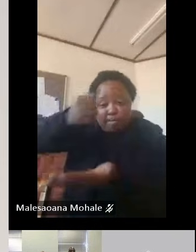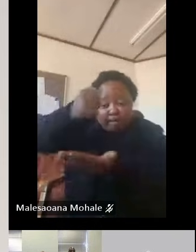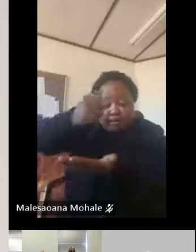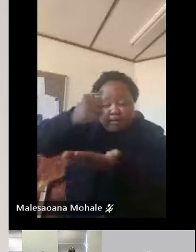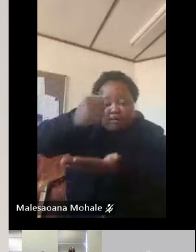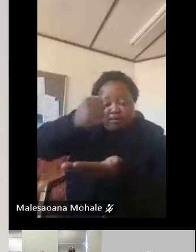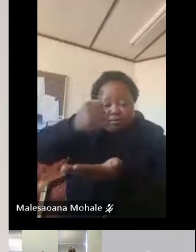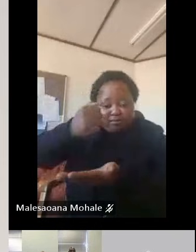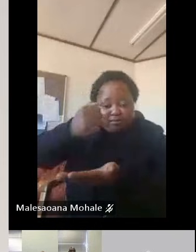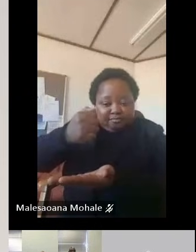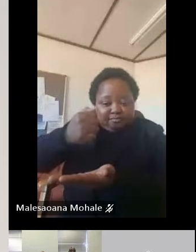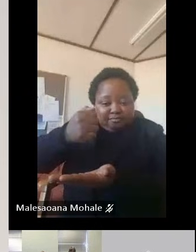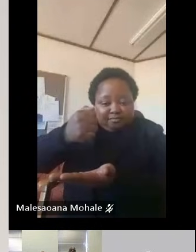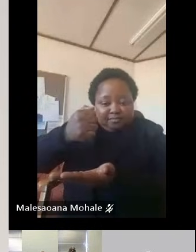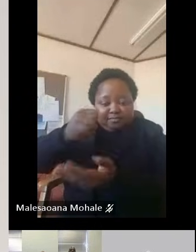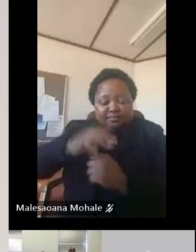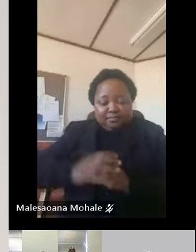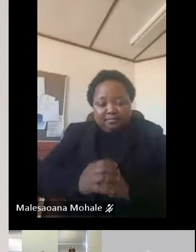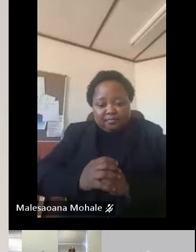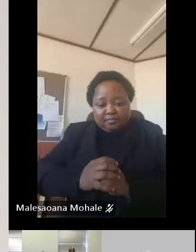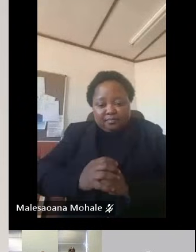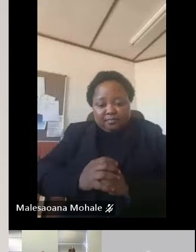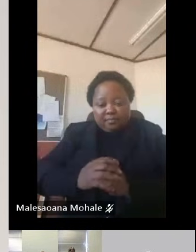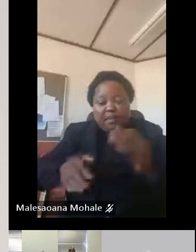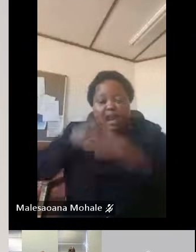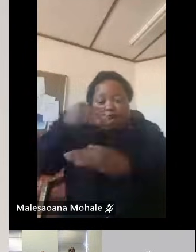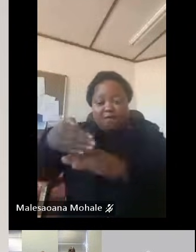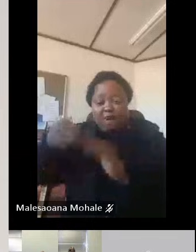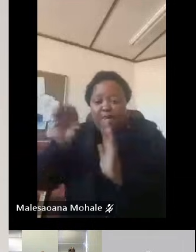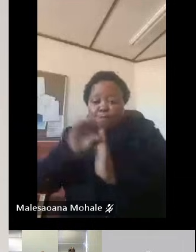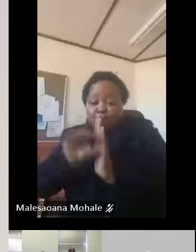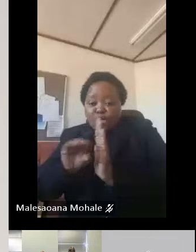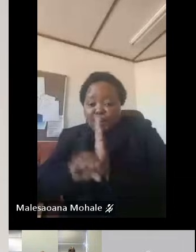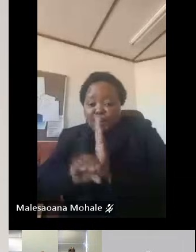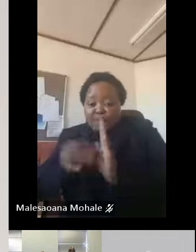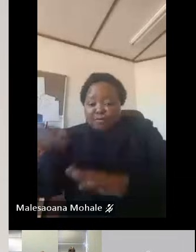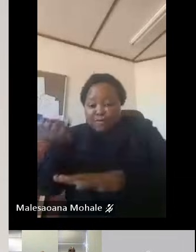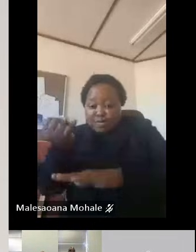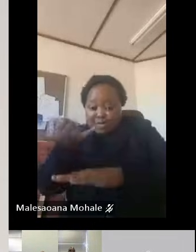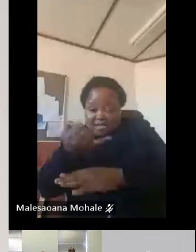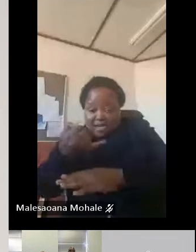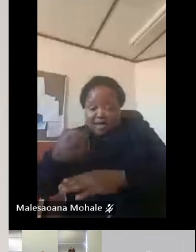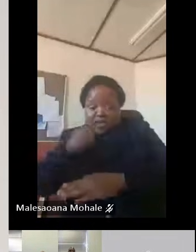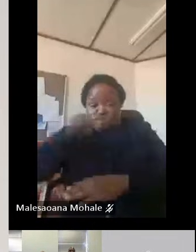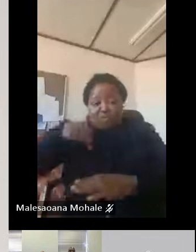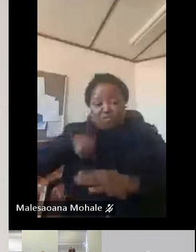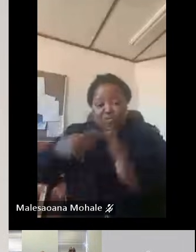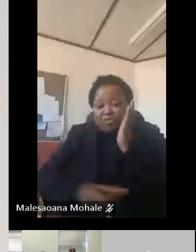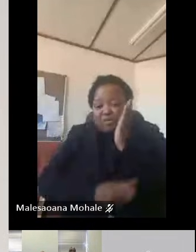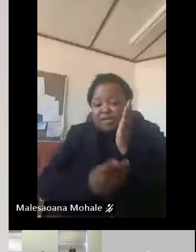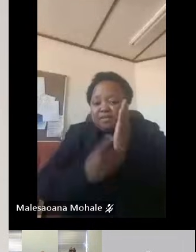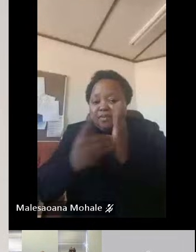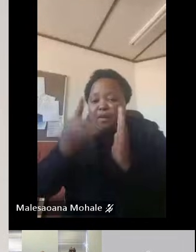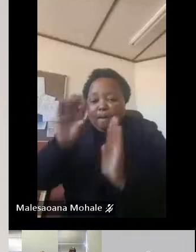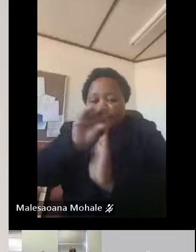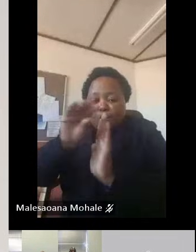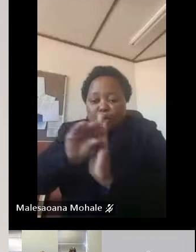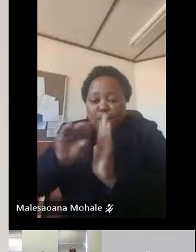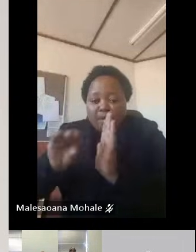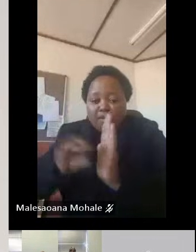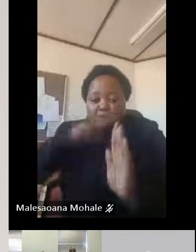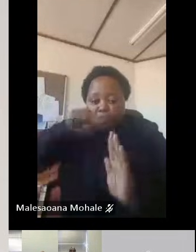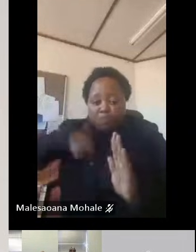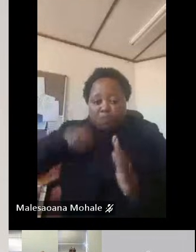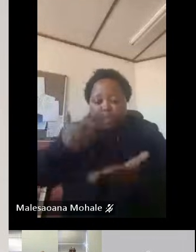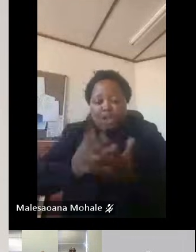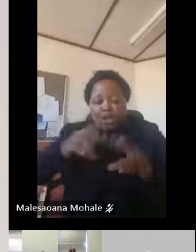After design program design. So as we develop the programs that we are going to deliver, it is